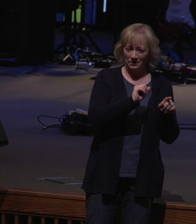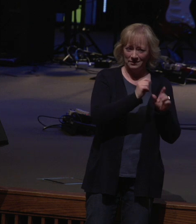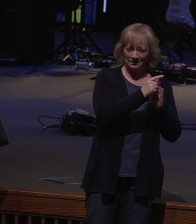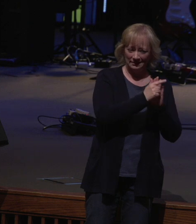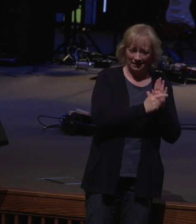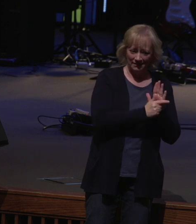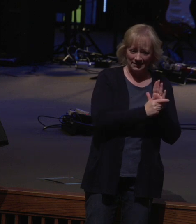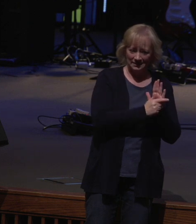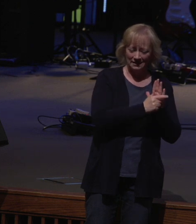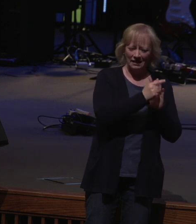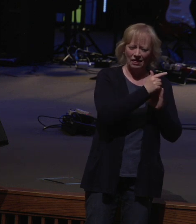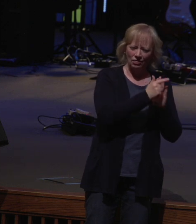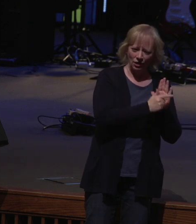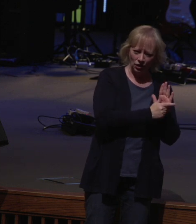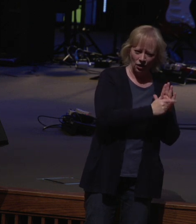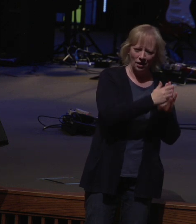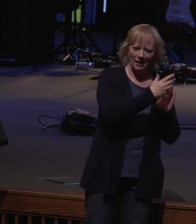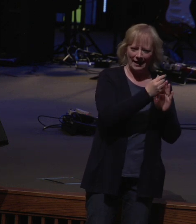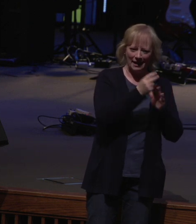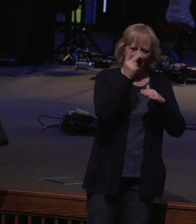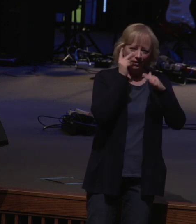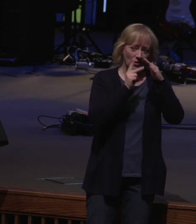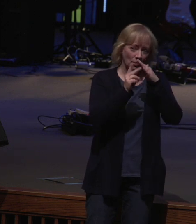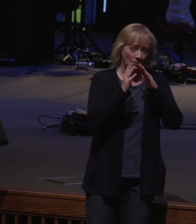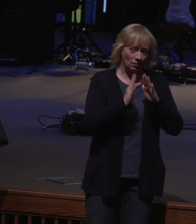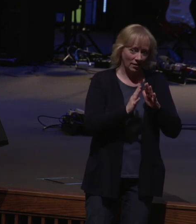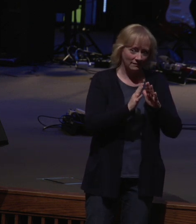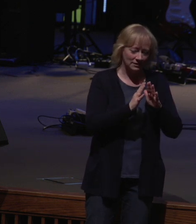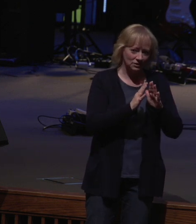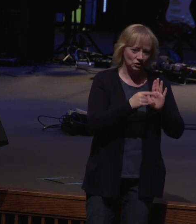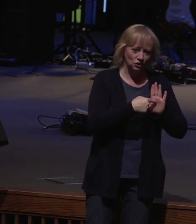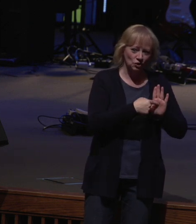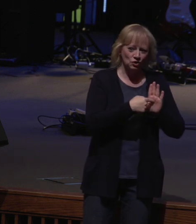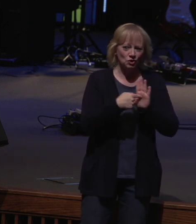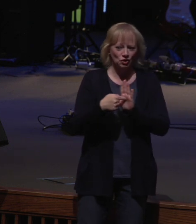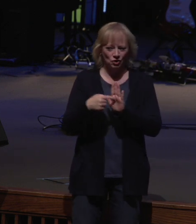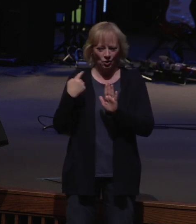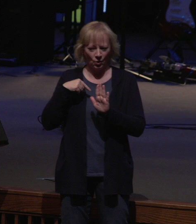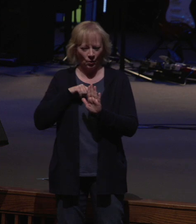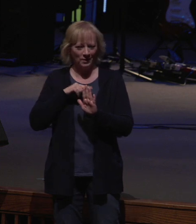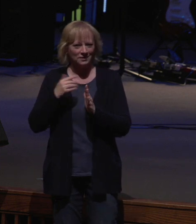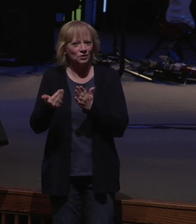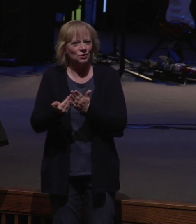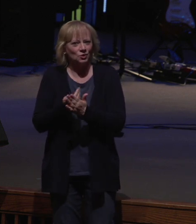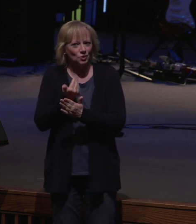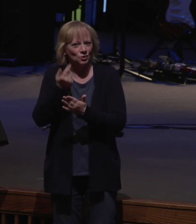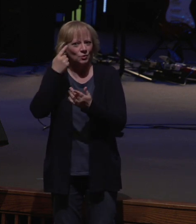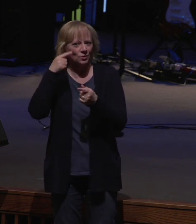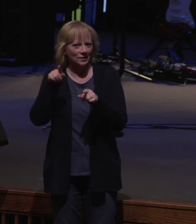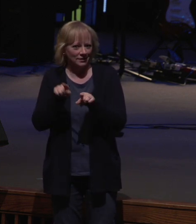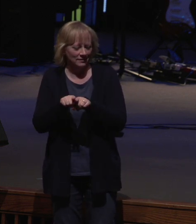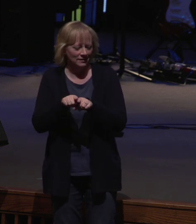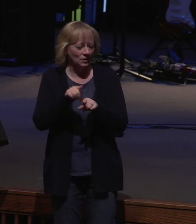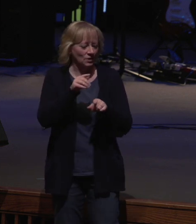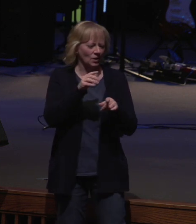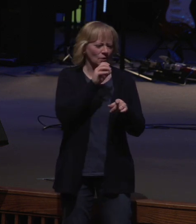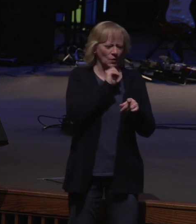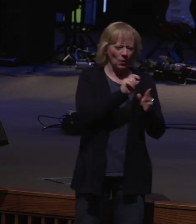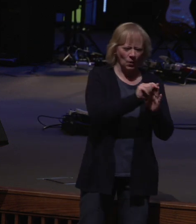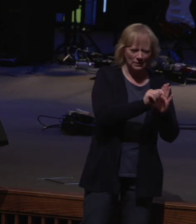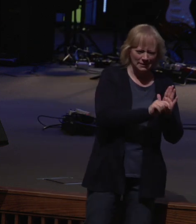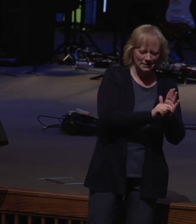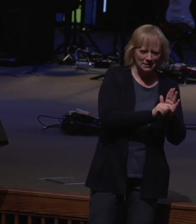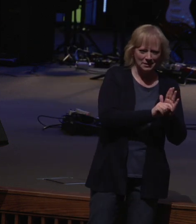and the prophets bear witness to the new one. The Old Testament looked forward to the new